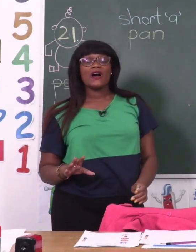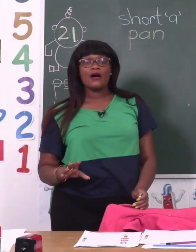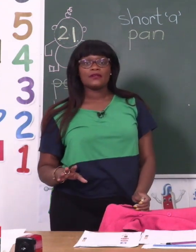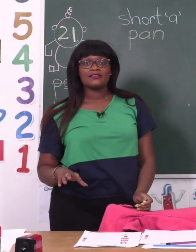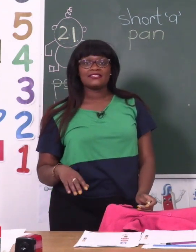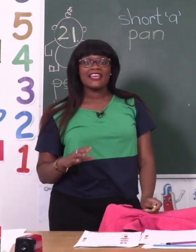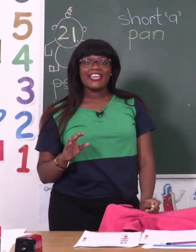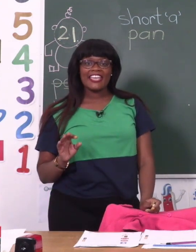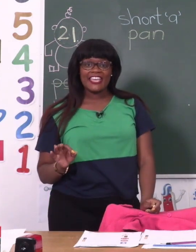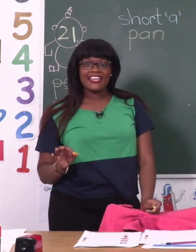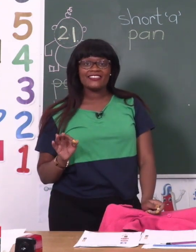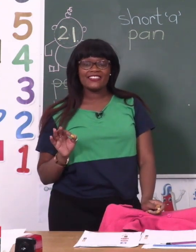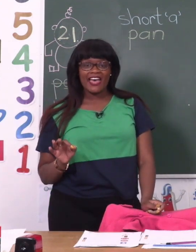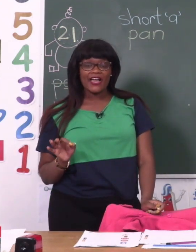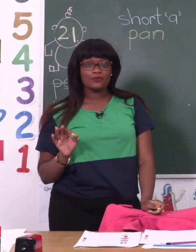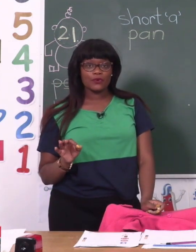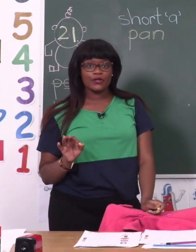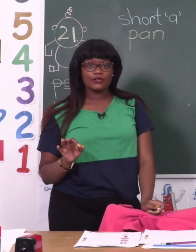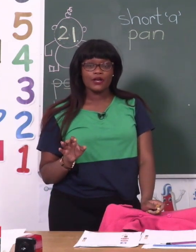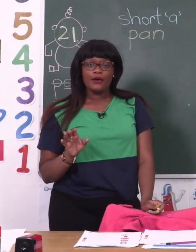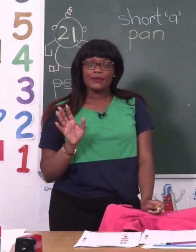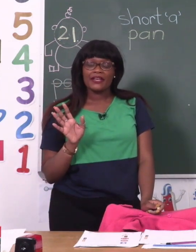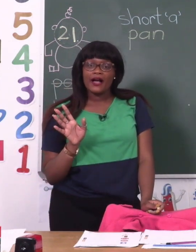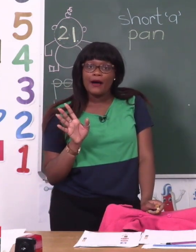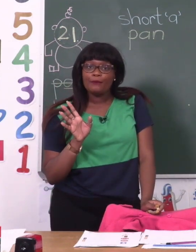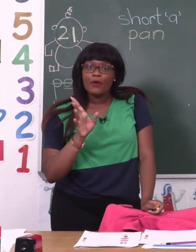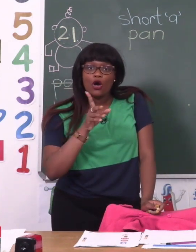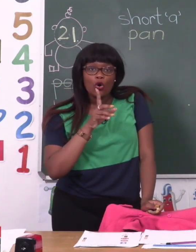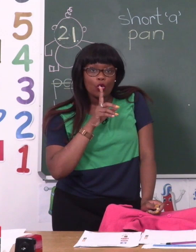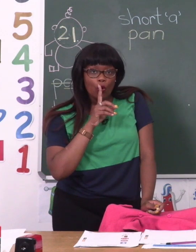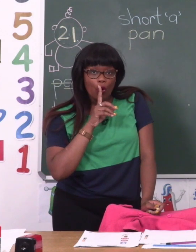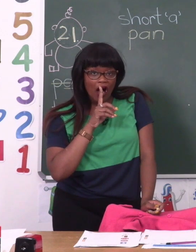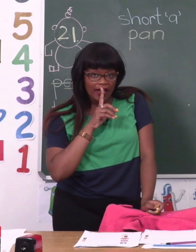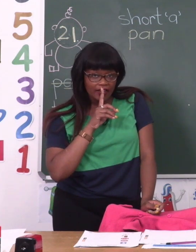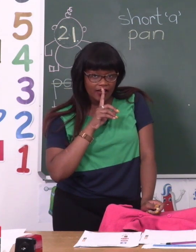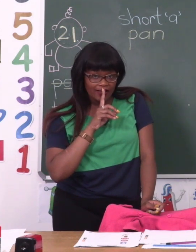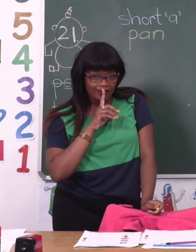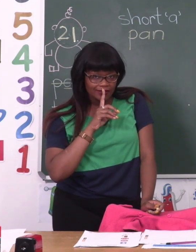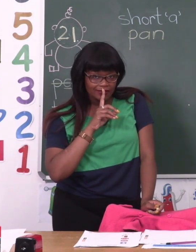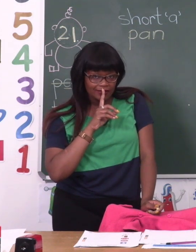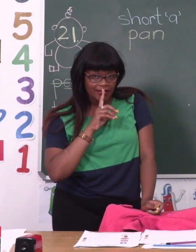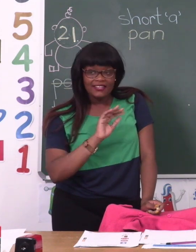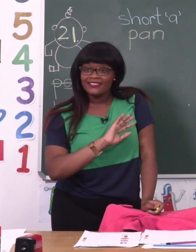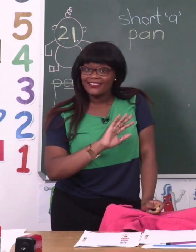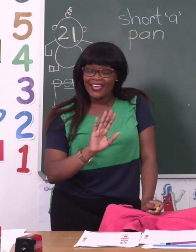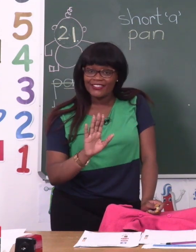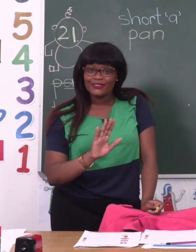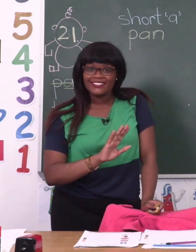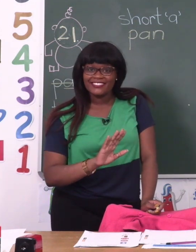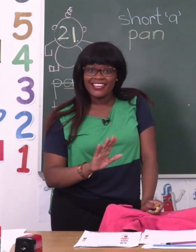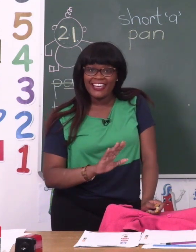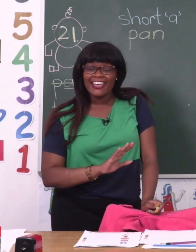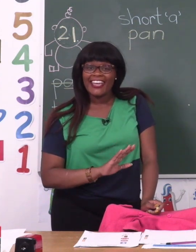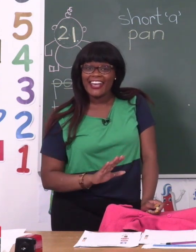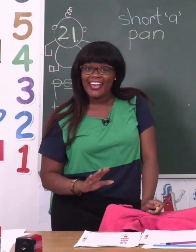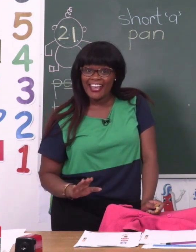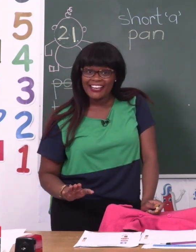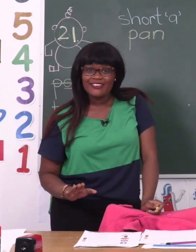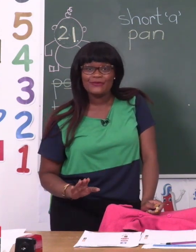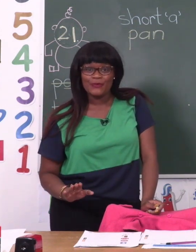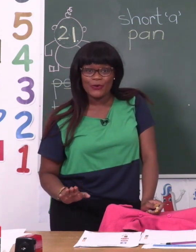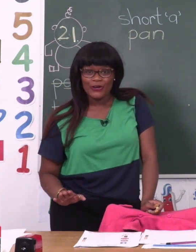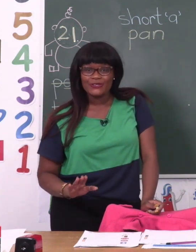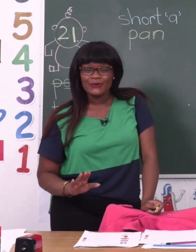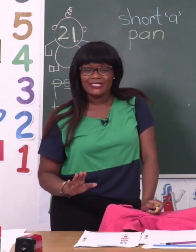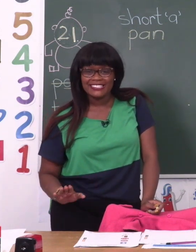other vowels in that word become quiet. They don't say